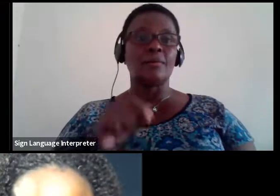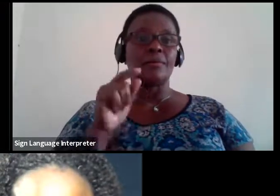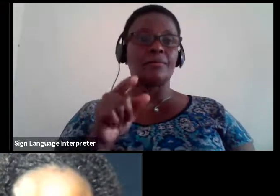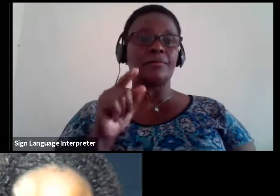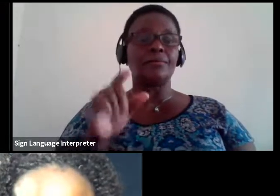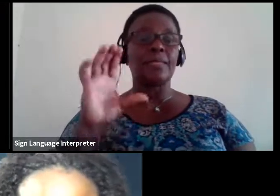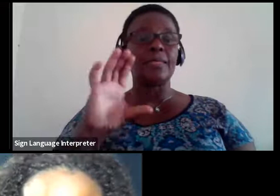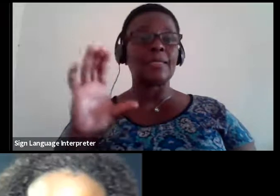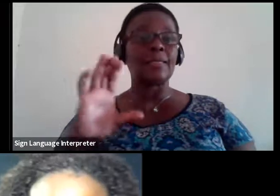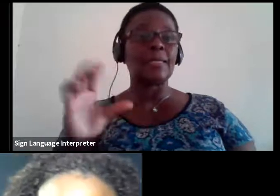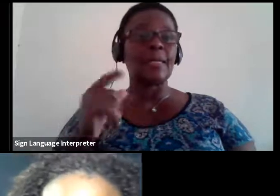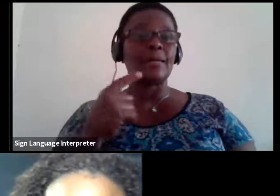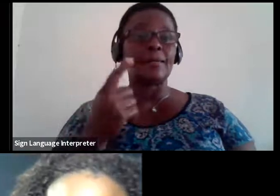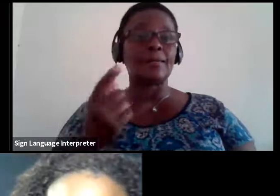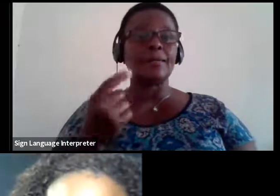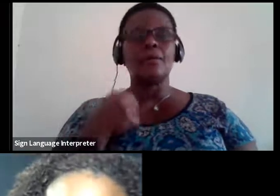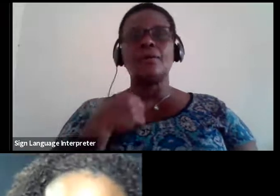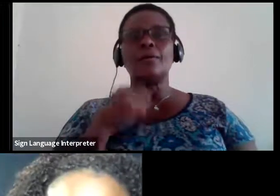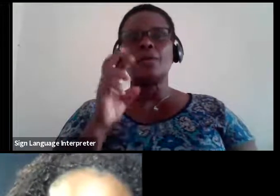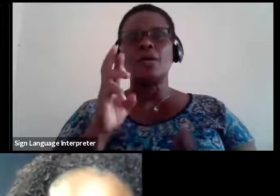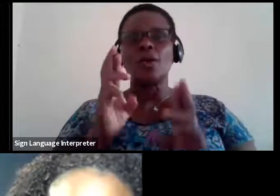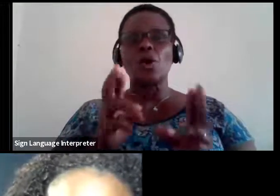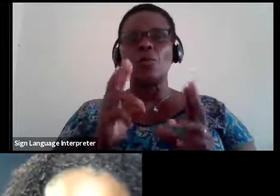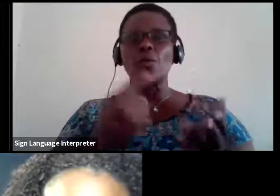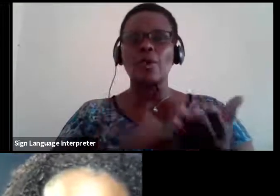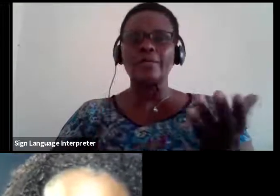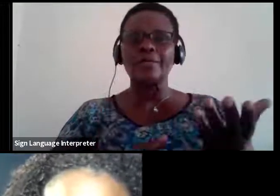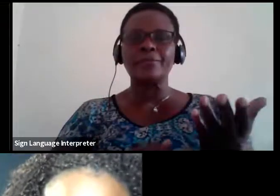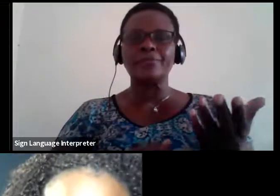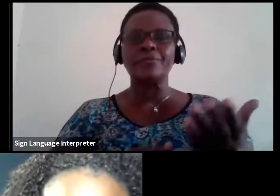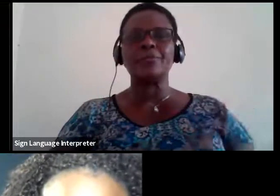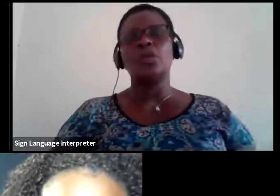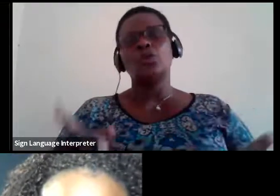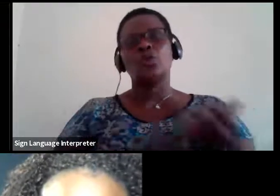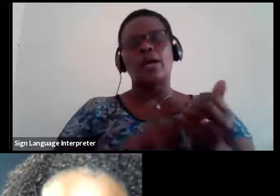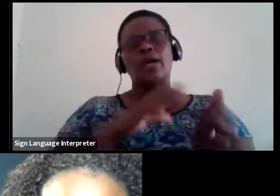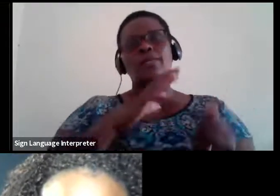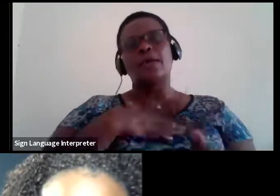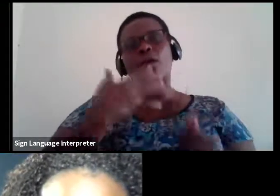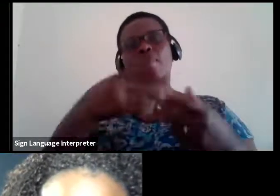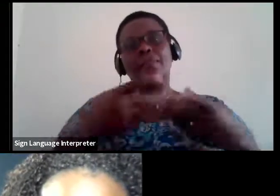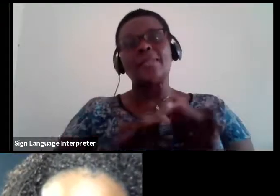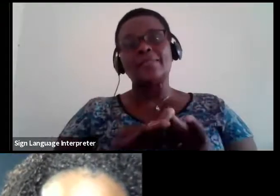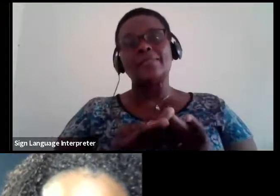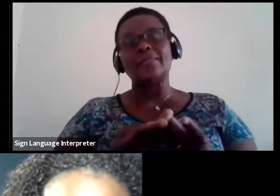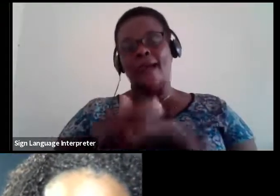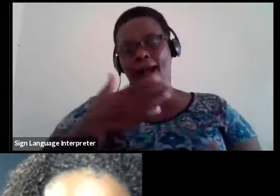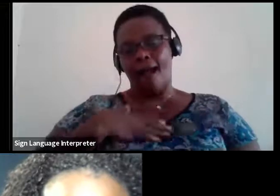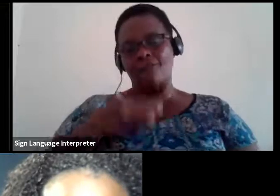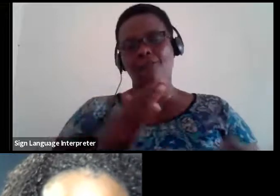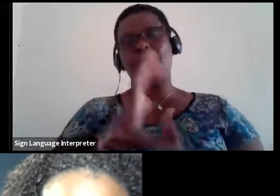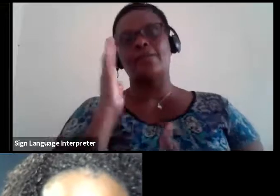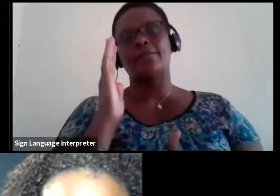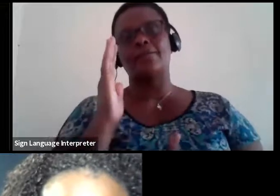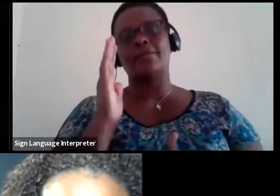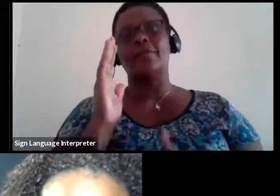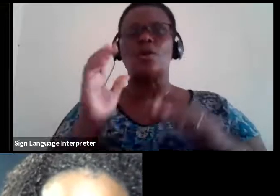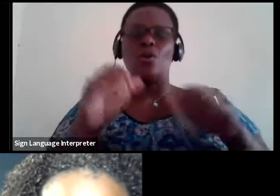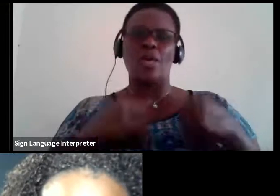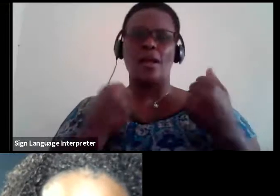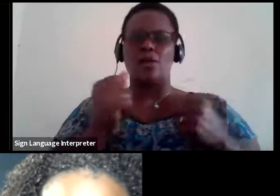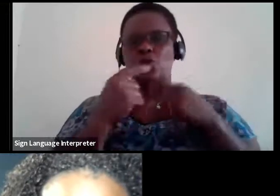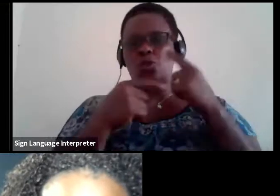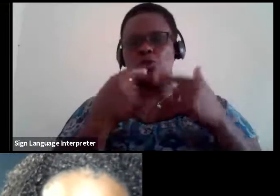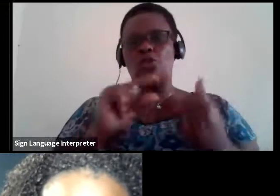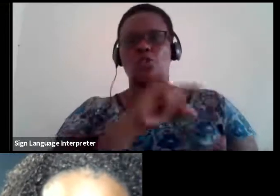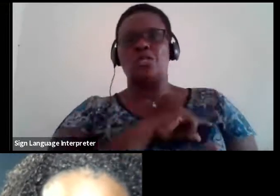taking our rightful place on the digital platform. We still can't be talking about gender inequality in the next